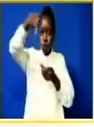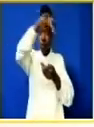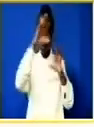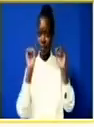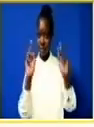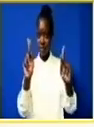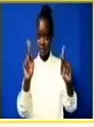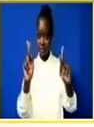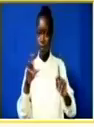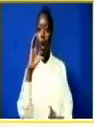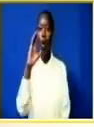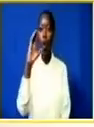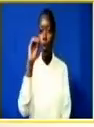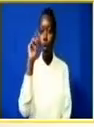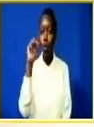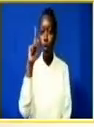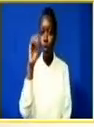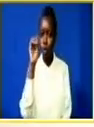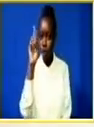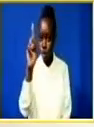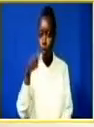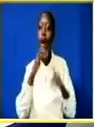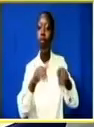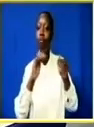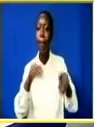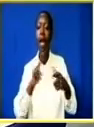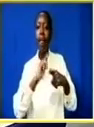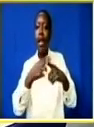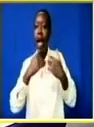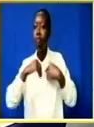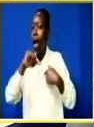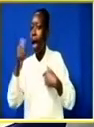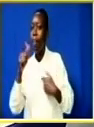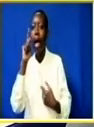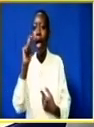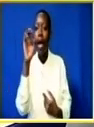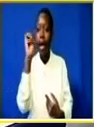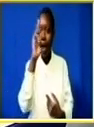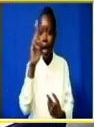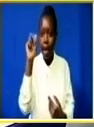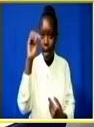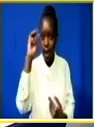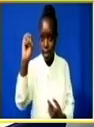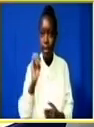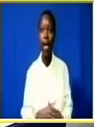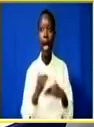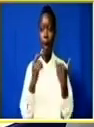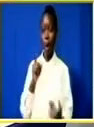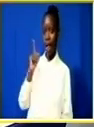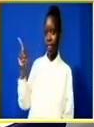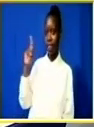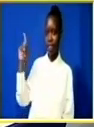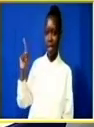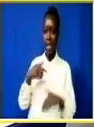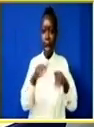Farming. Then we have another one, which we call terrace. Okay. So we've said this is contour. Mm.